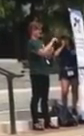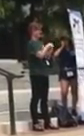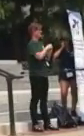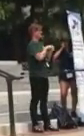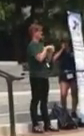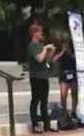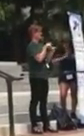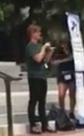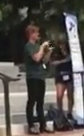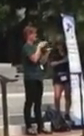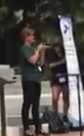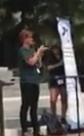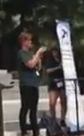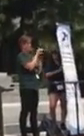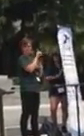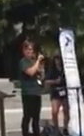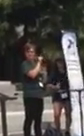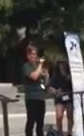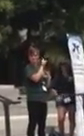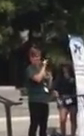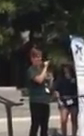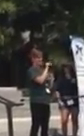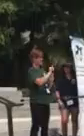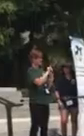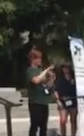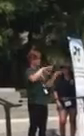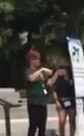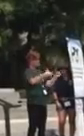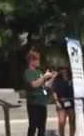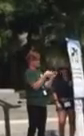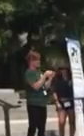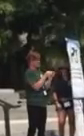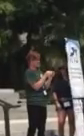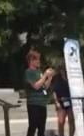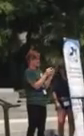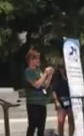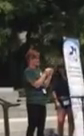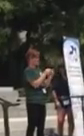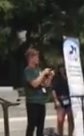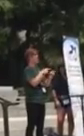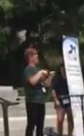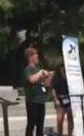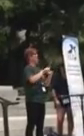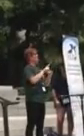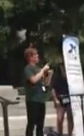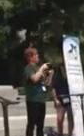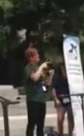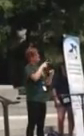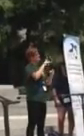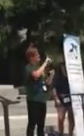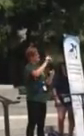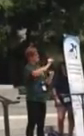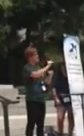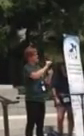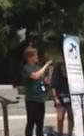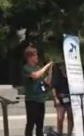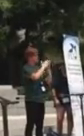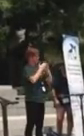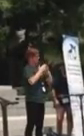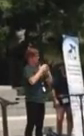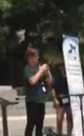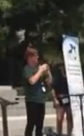Through Danny, we come together as a disabled community